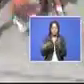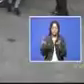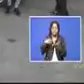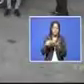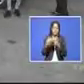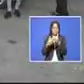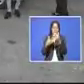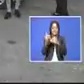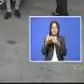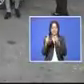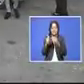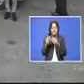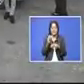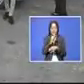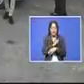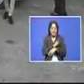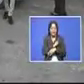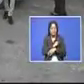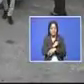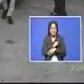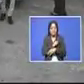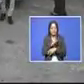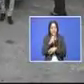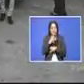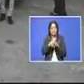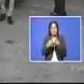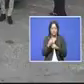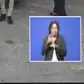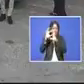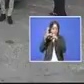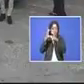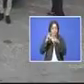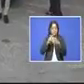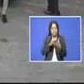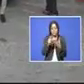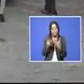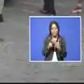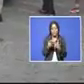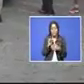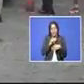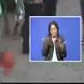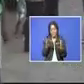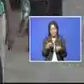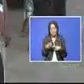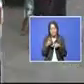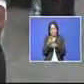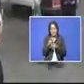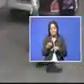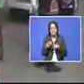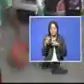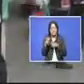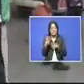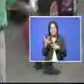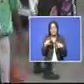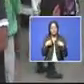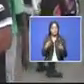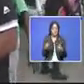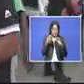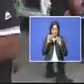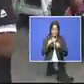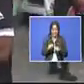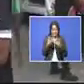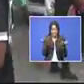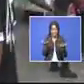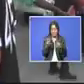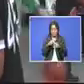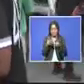program. Well, I'm here, keep giving, keep helping, better Bahamian kids. They have a lot of talent here, but I think they need direction to go to the